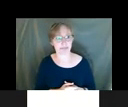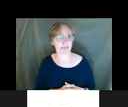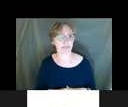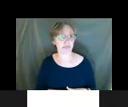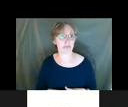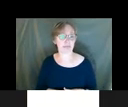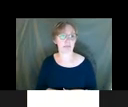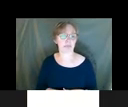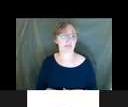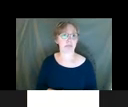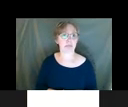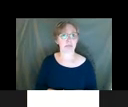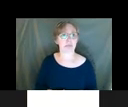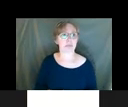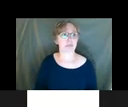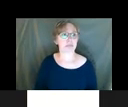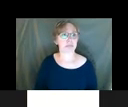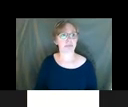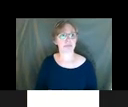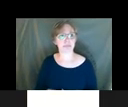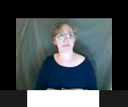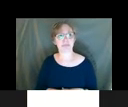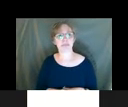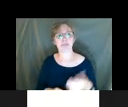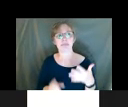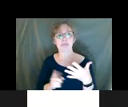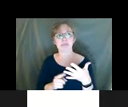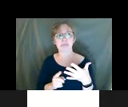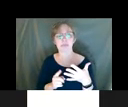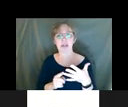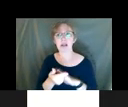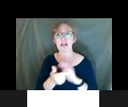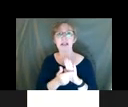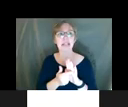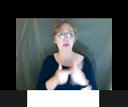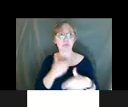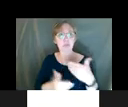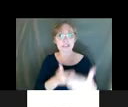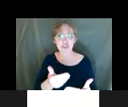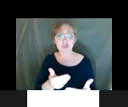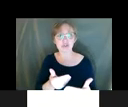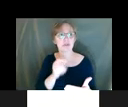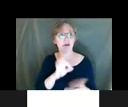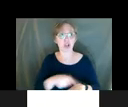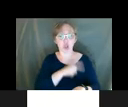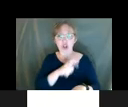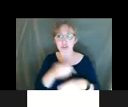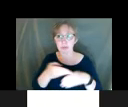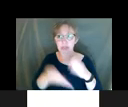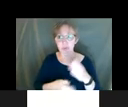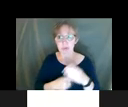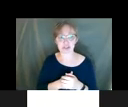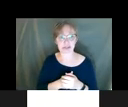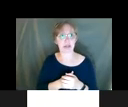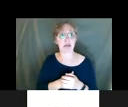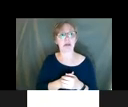Legal procedures of long-term consequence. APS must petition a court When long-term